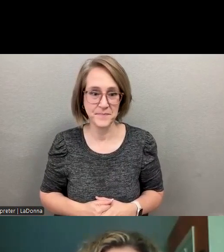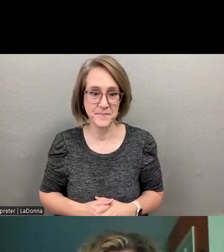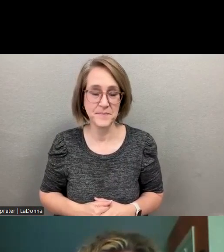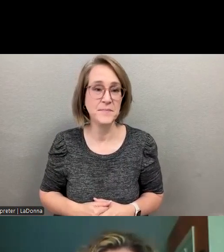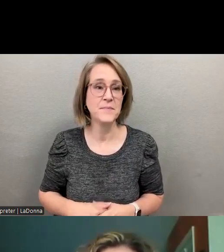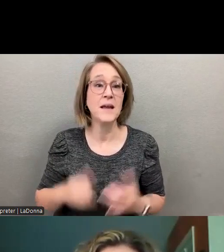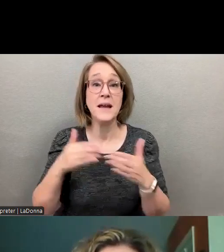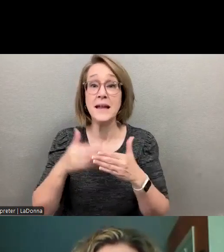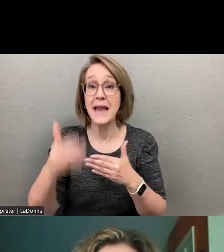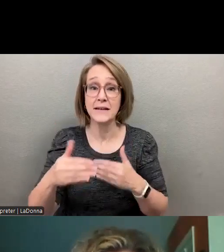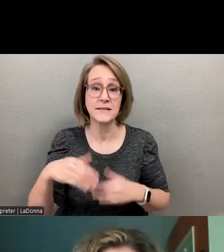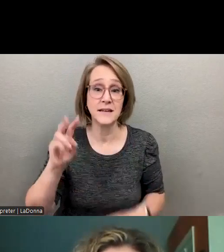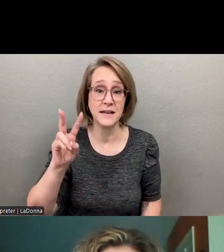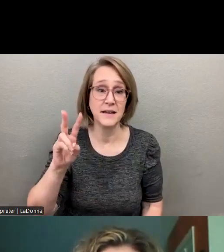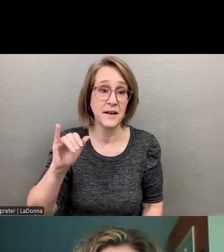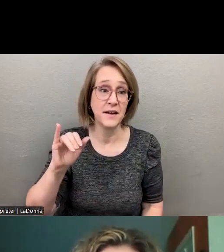Strong Talk.